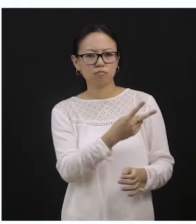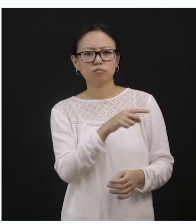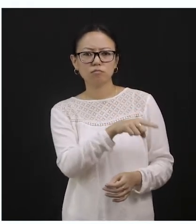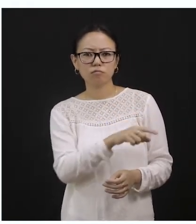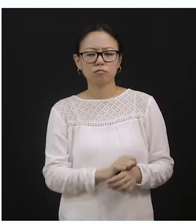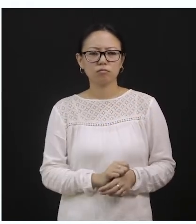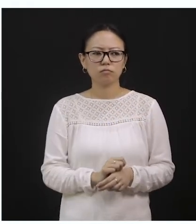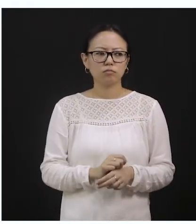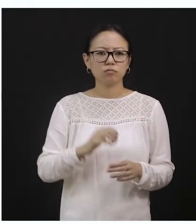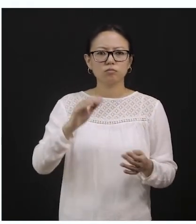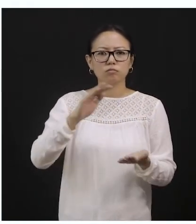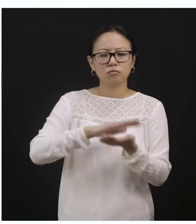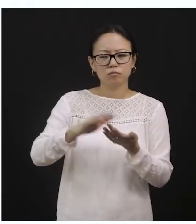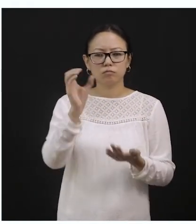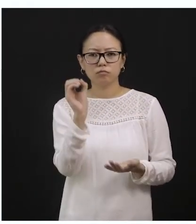housefly.